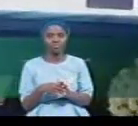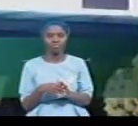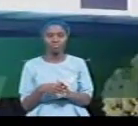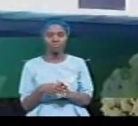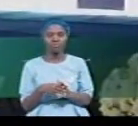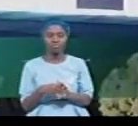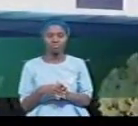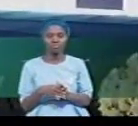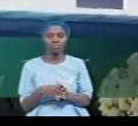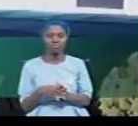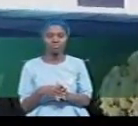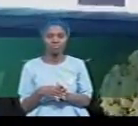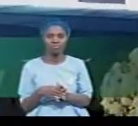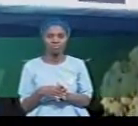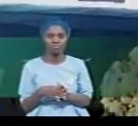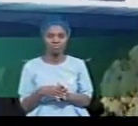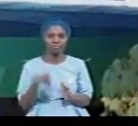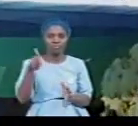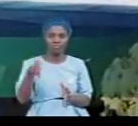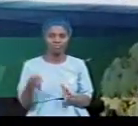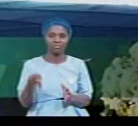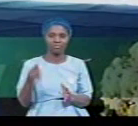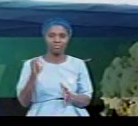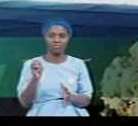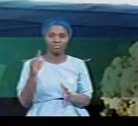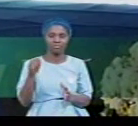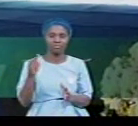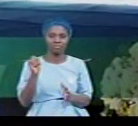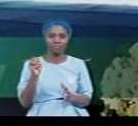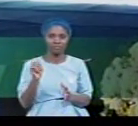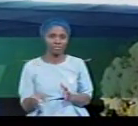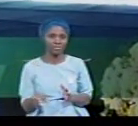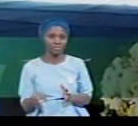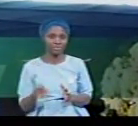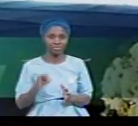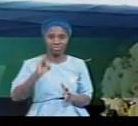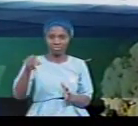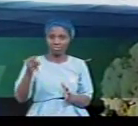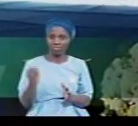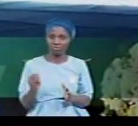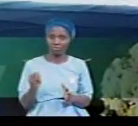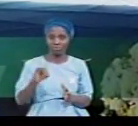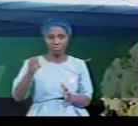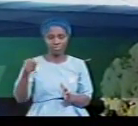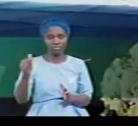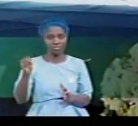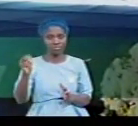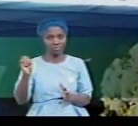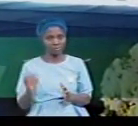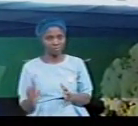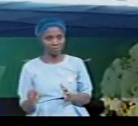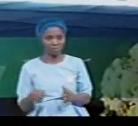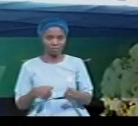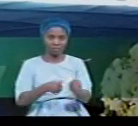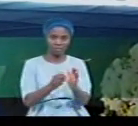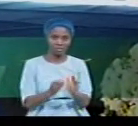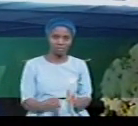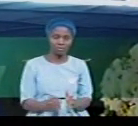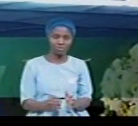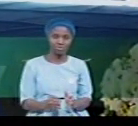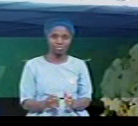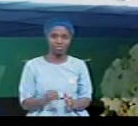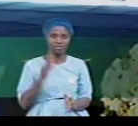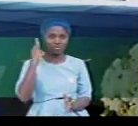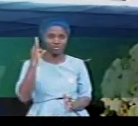which Peter, John, James, the apostles ministered and